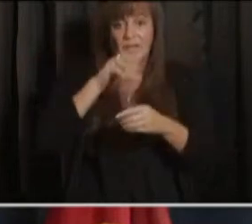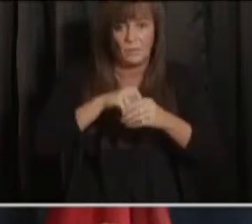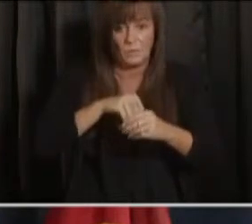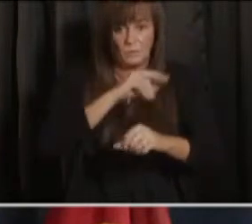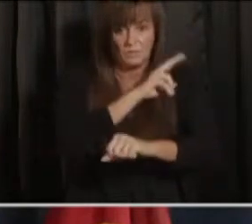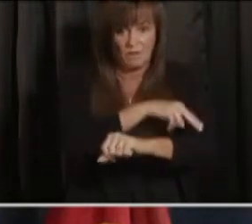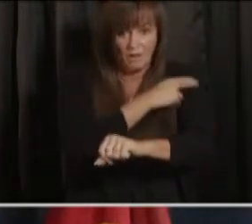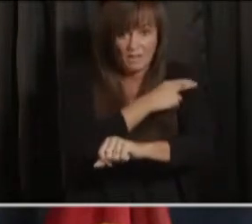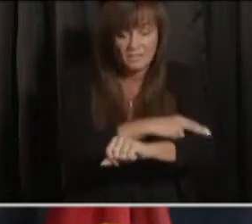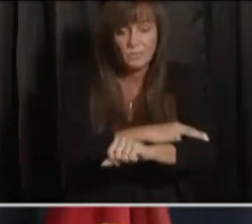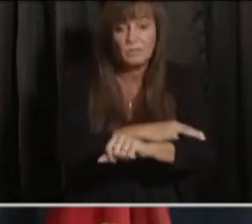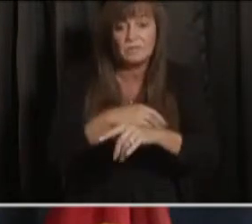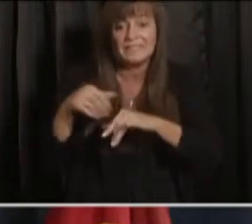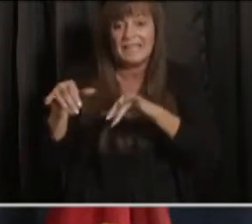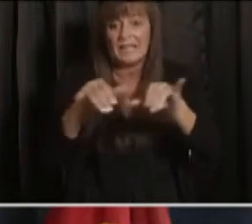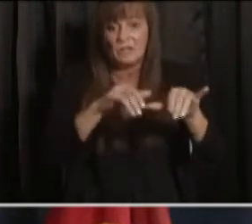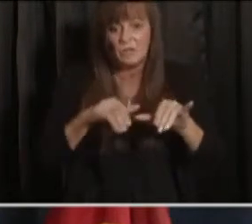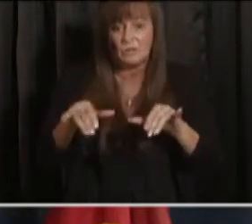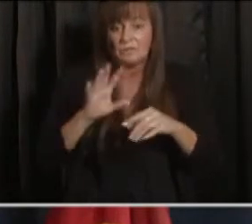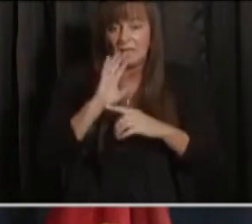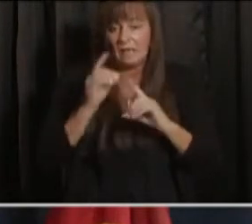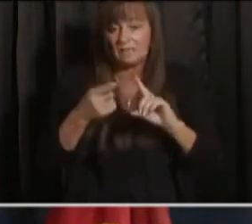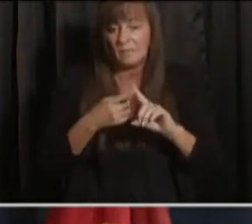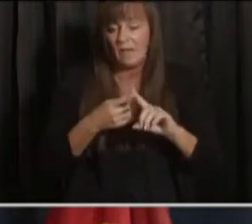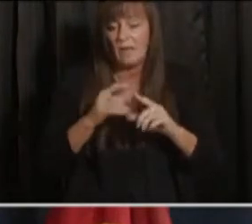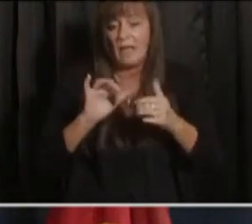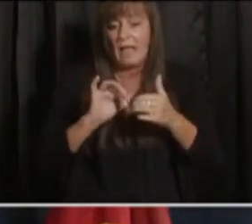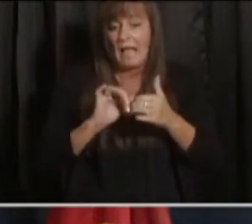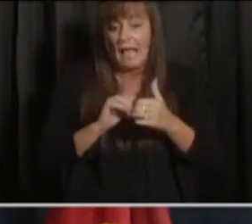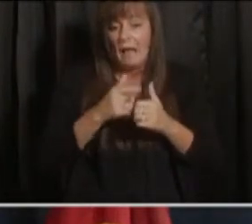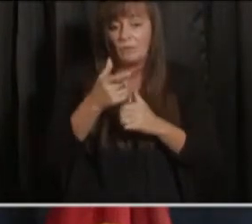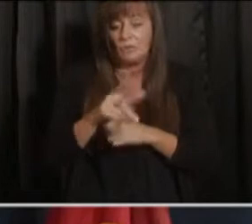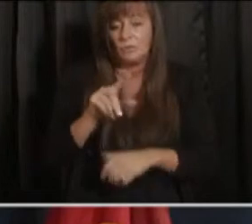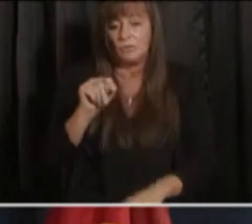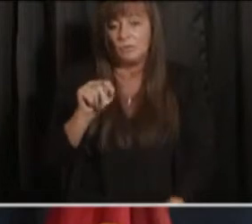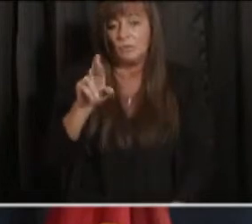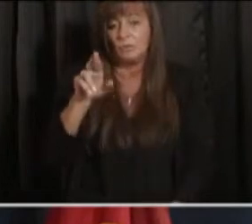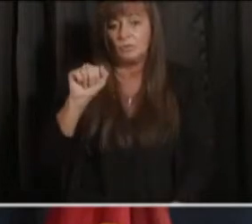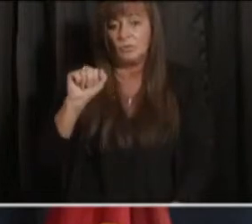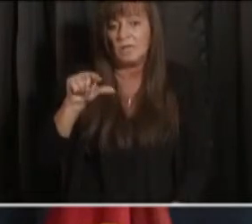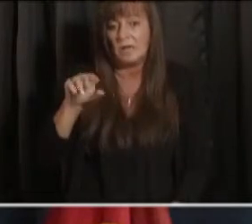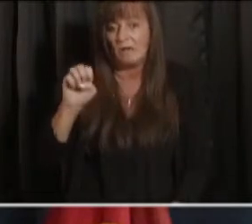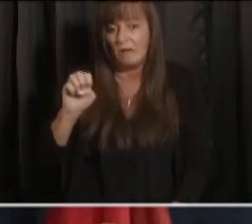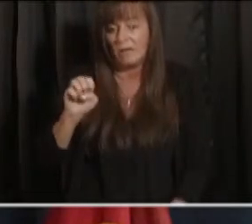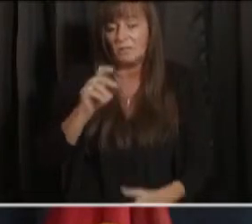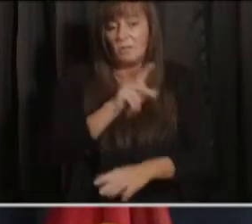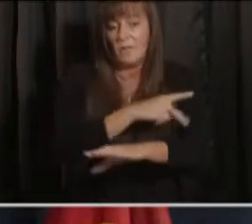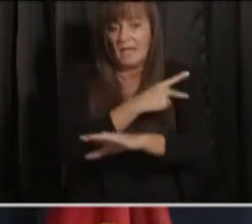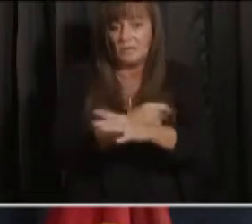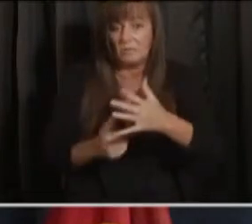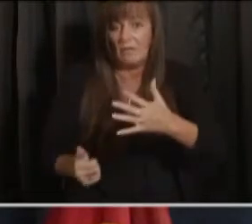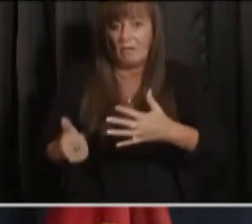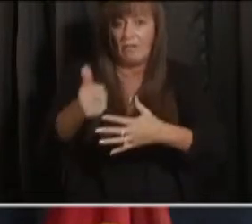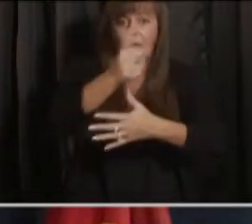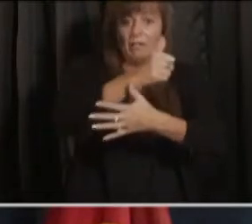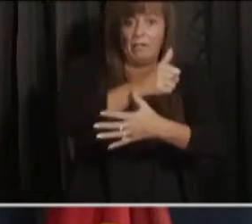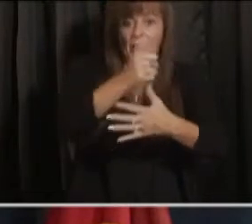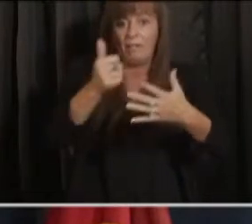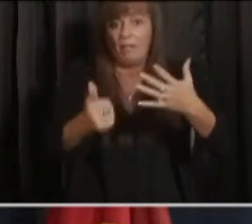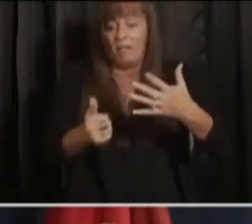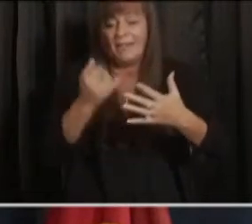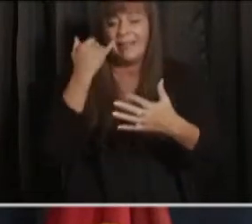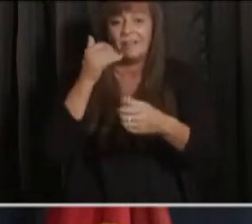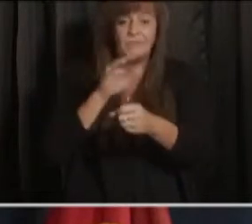hospital crisis standard, which talks about how to potentially triage patients to a rare number of ventilators